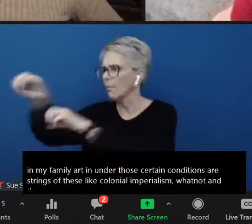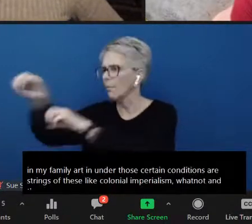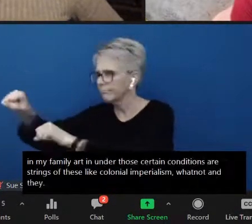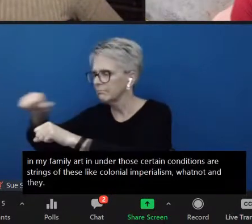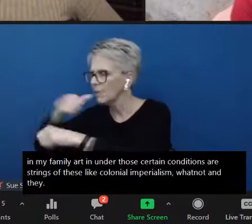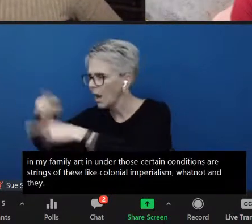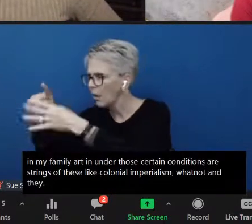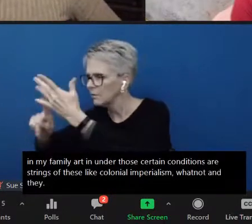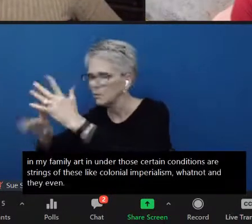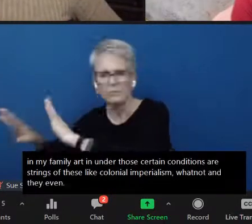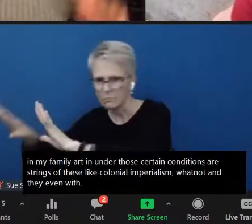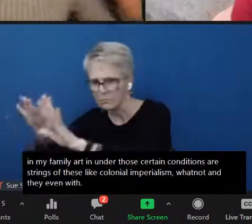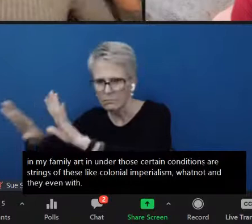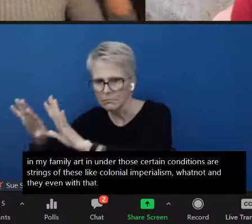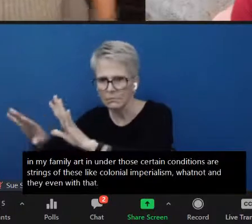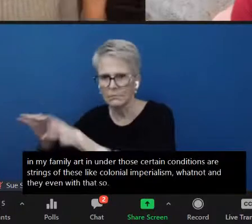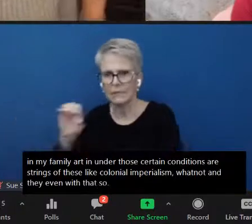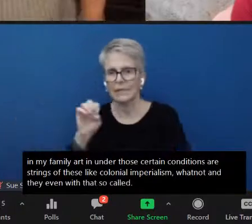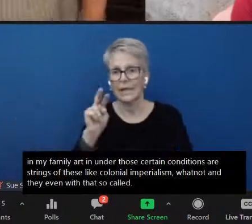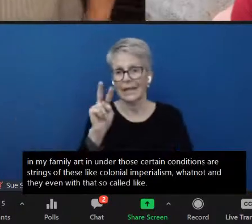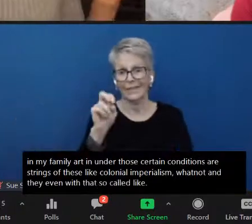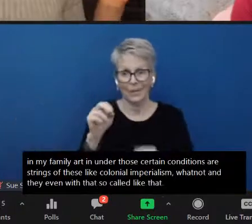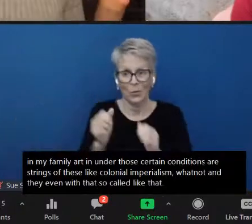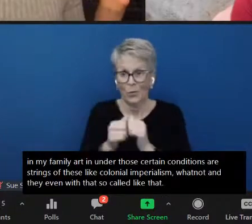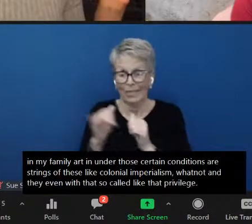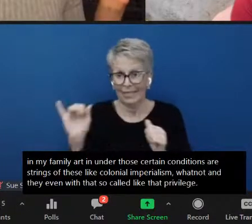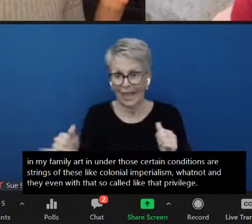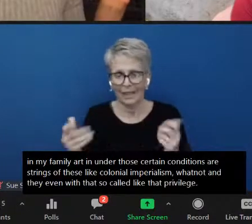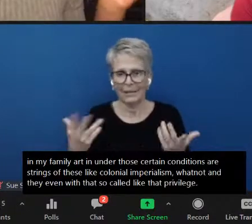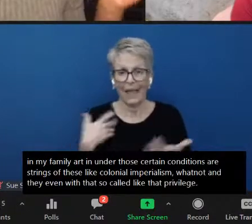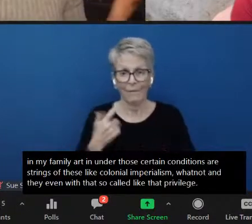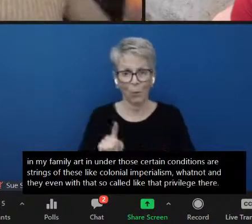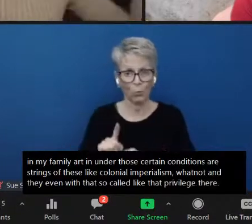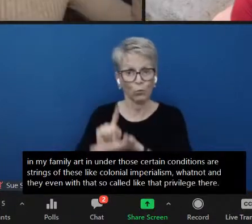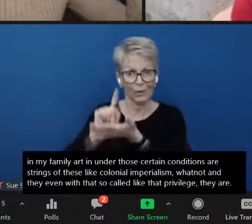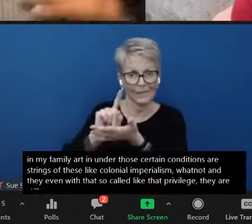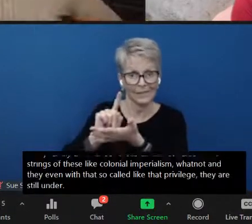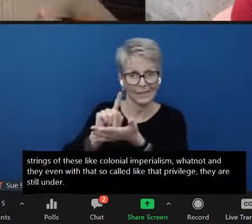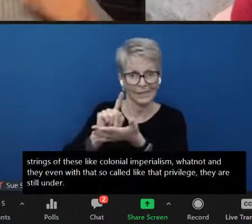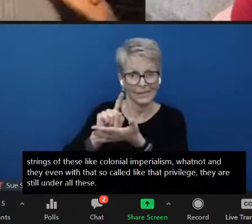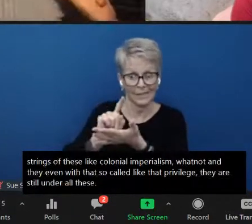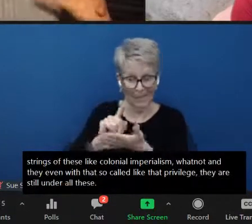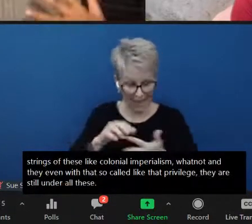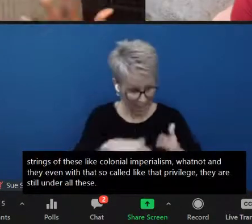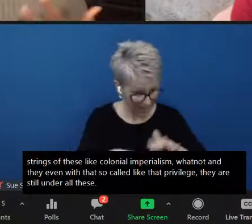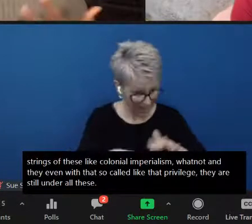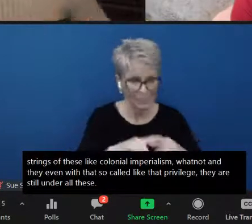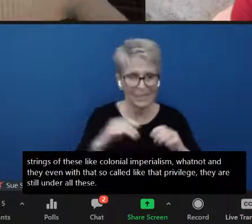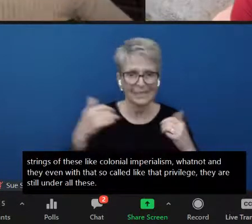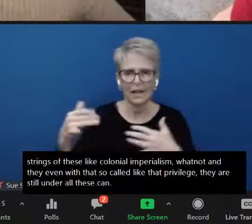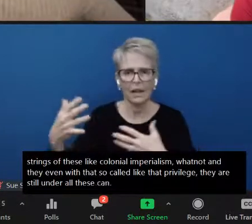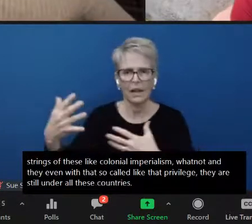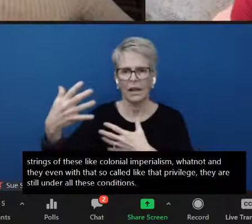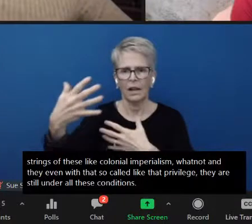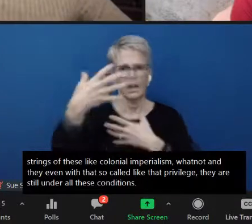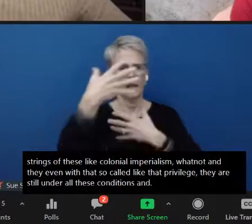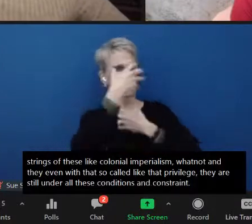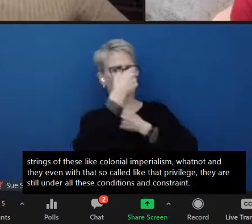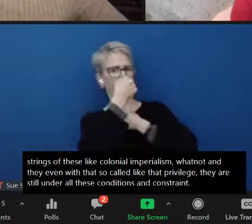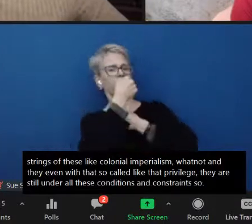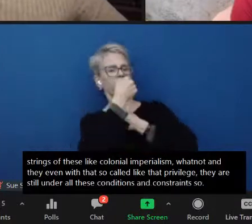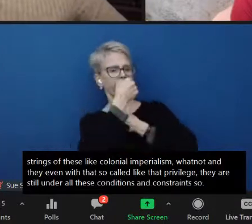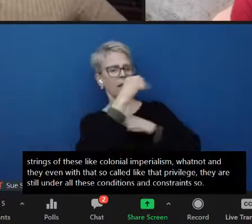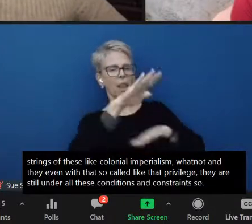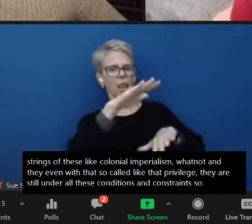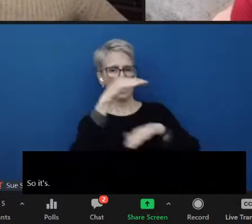they, even with that so-called, like that privilege, they are still under all these conditions and constraints.